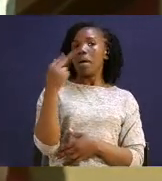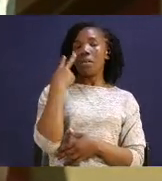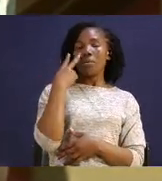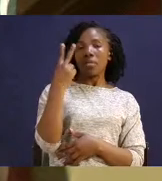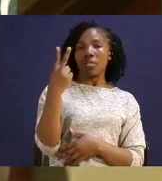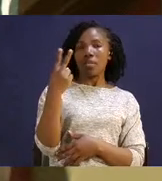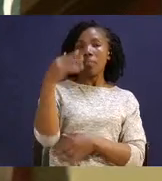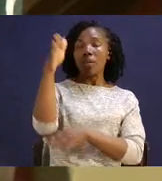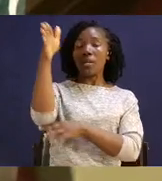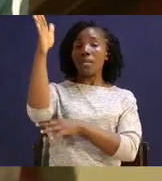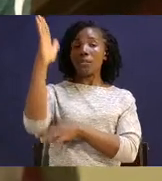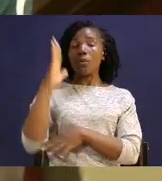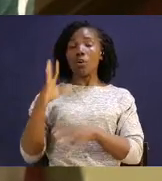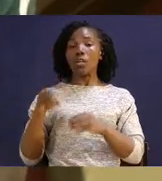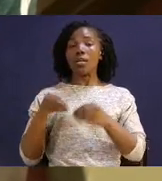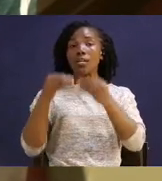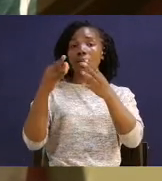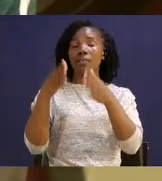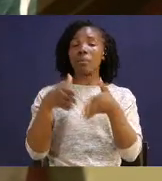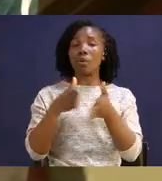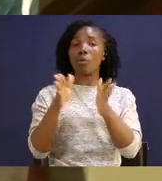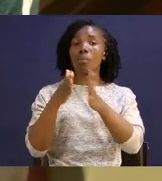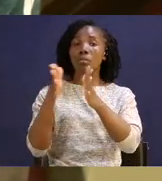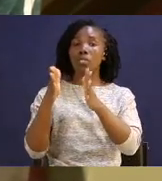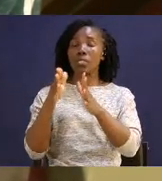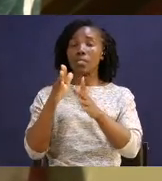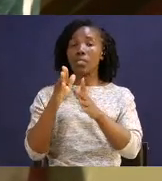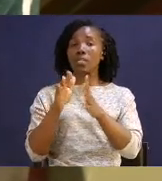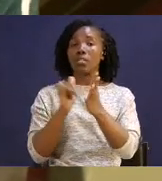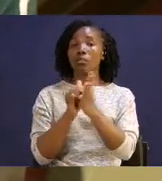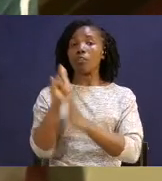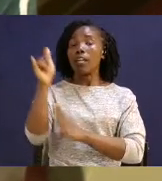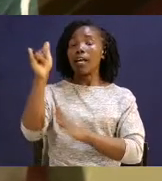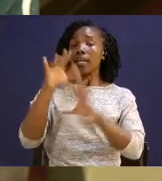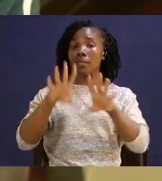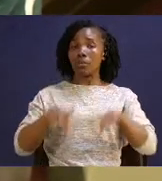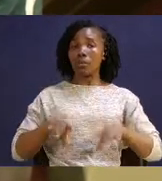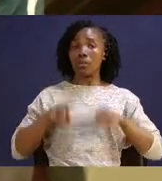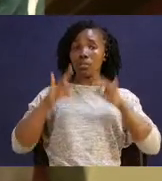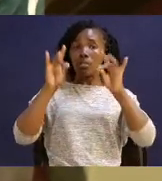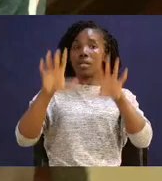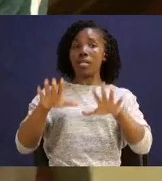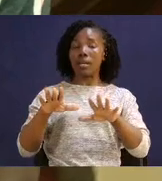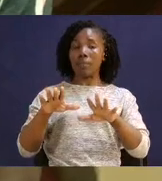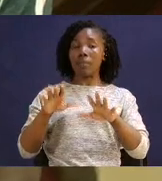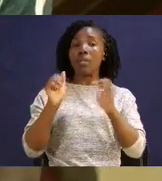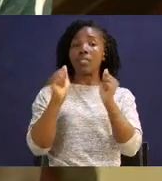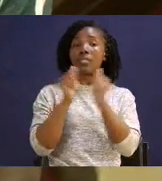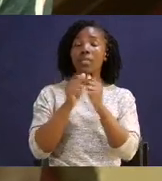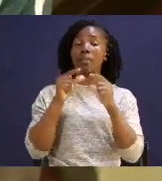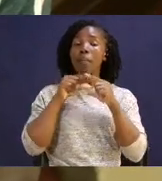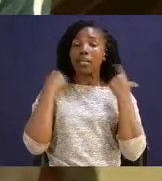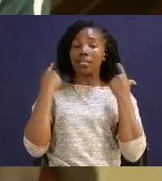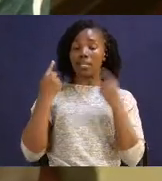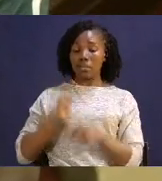God gave me an opportunity one day to go to Australia. So we went with 10 pastors to